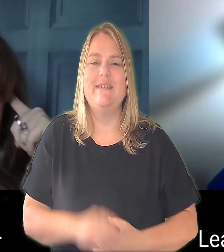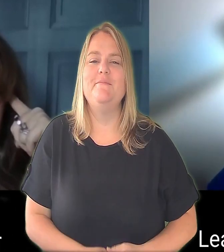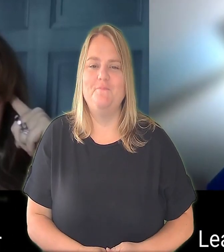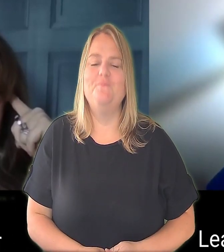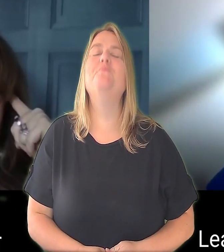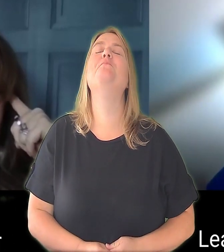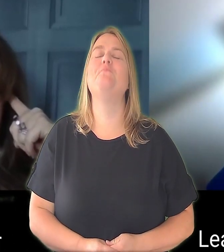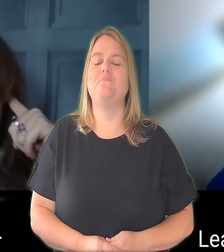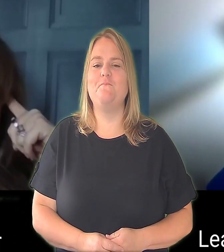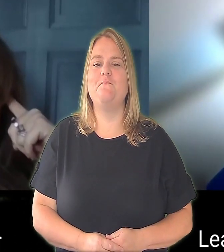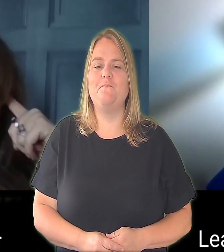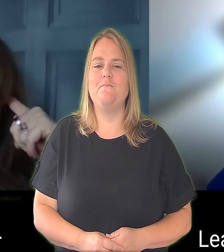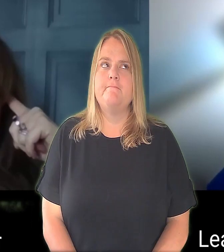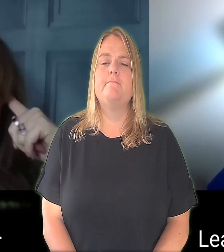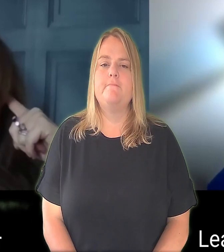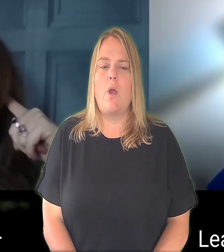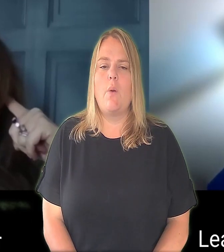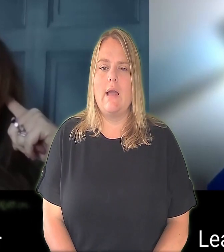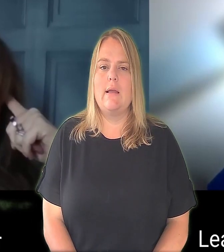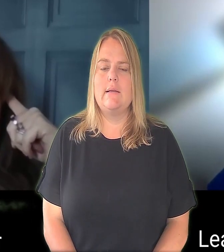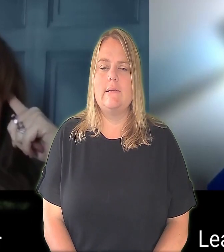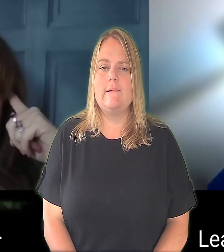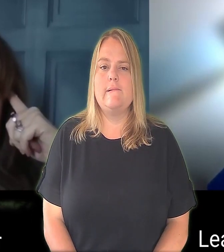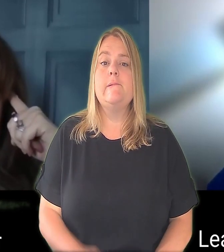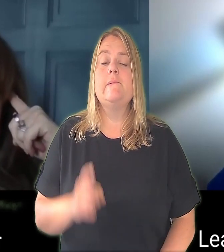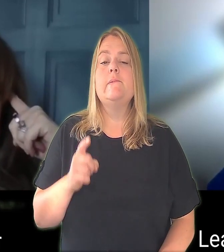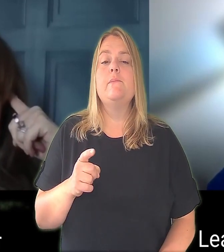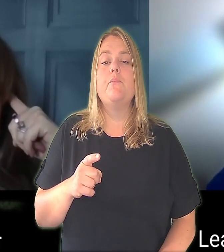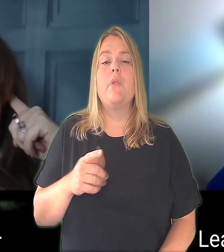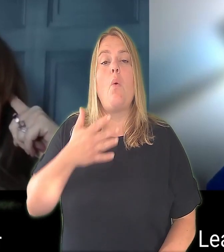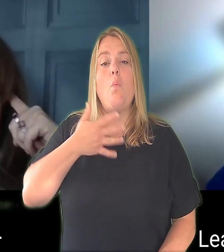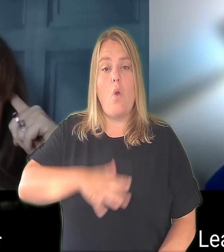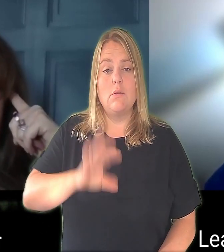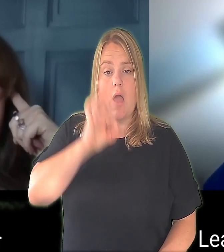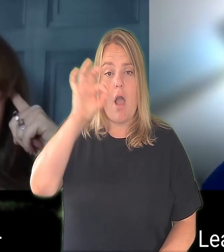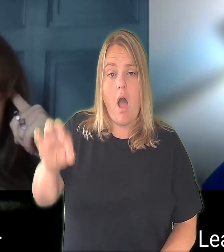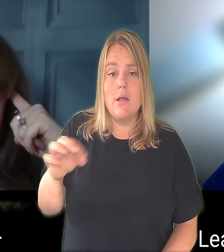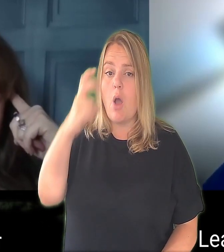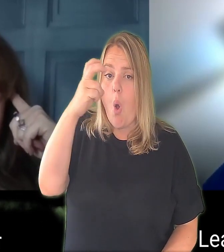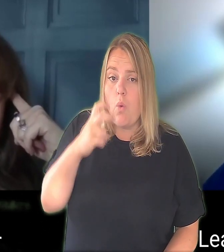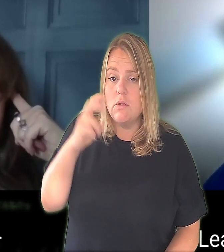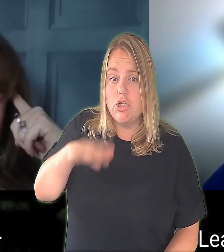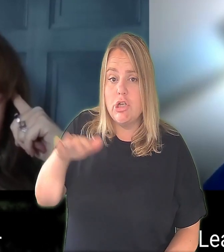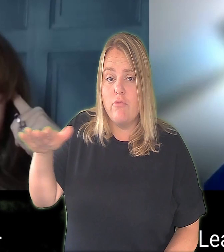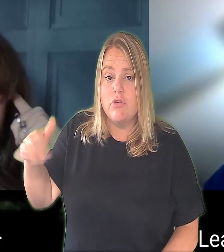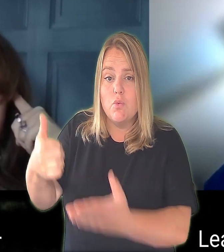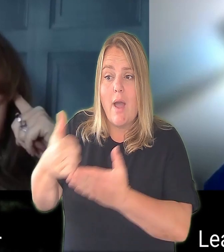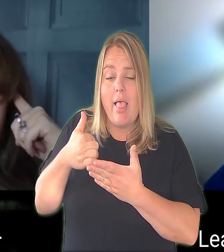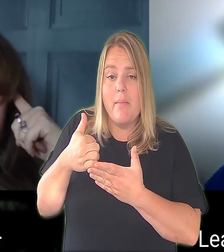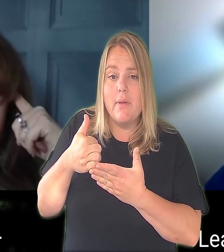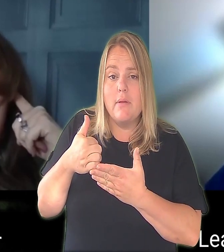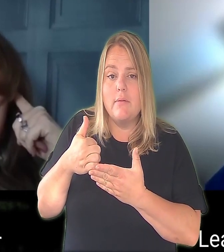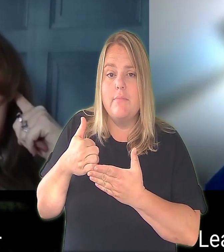way. Okay, so then the other thing I've put down is that we were going to ask the children in the church to help us. I don't know exactly